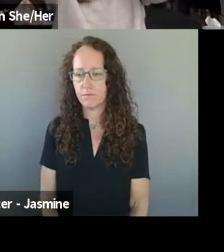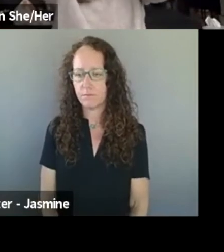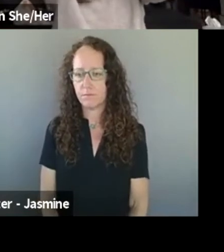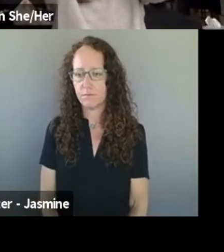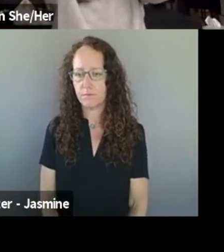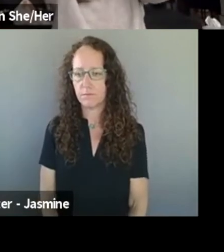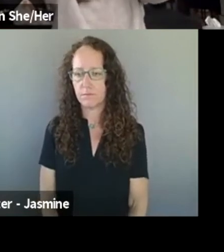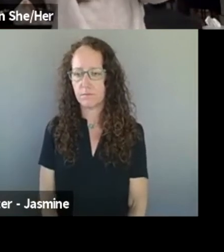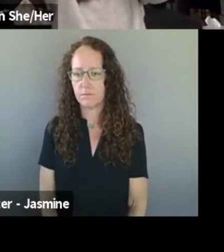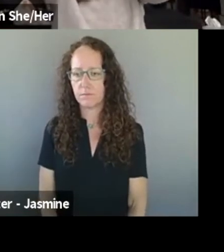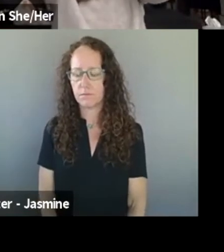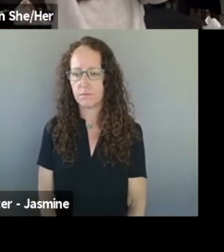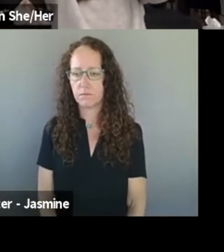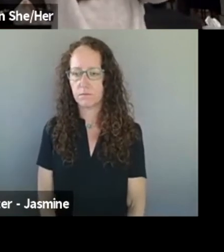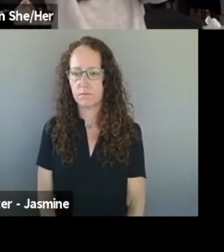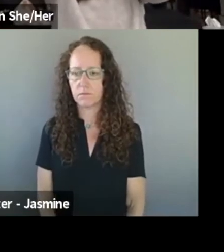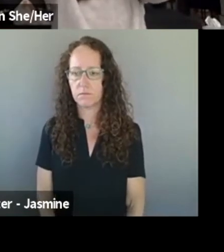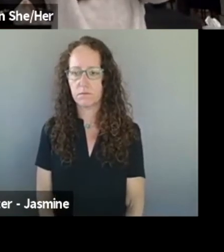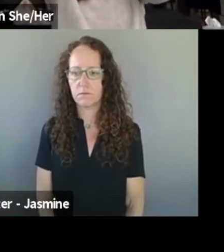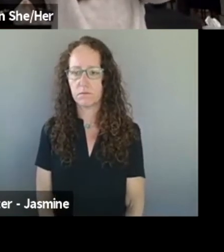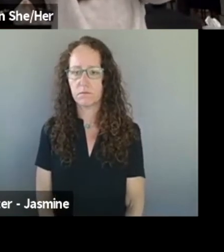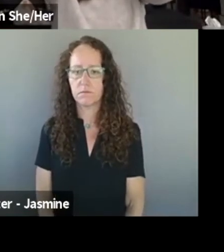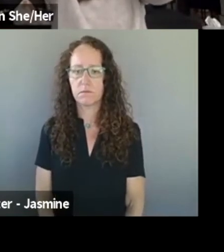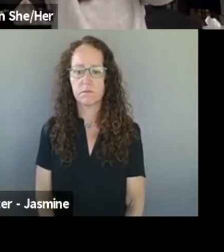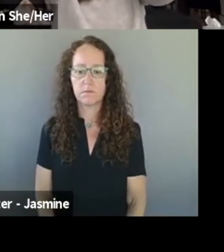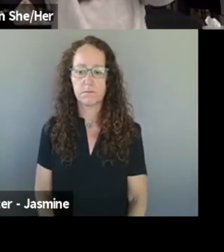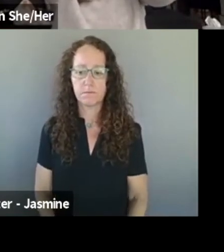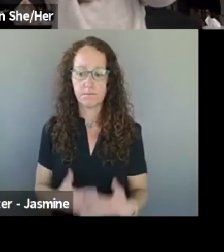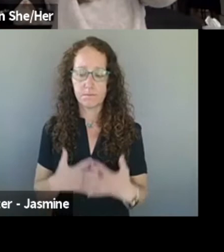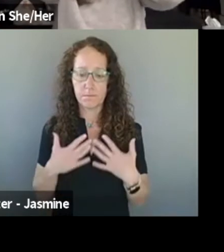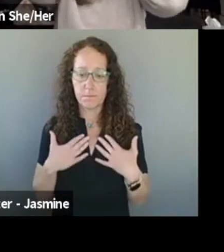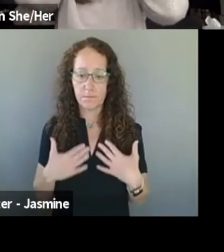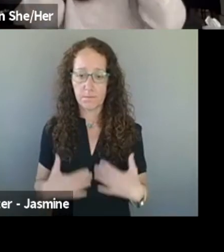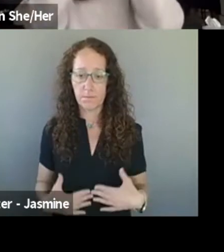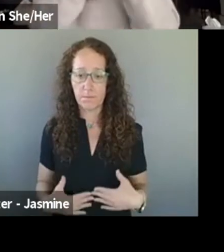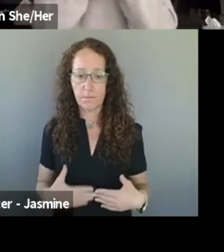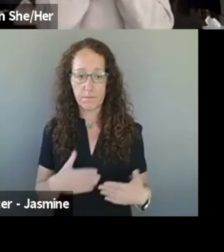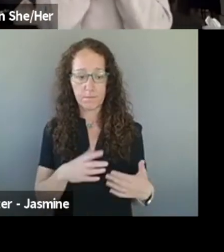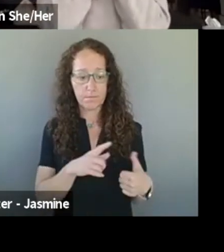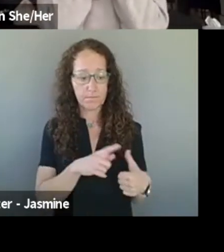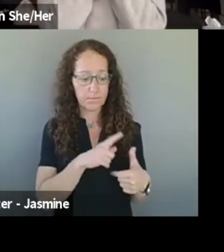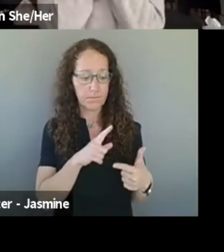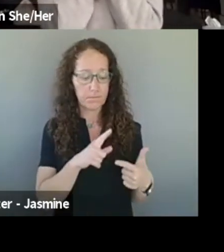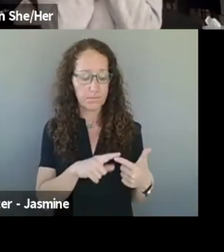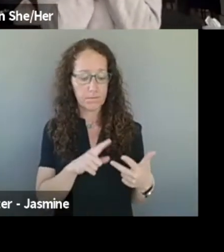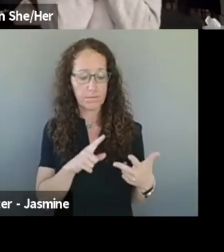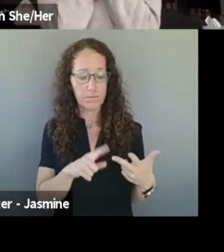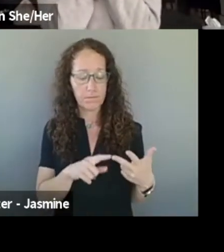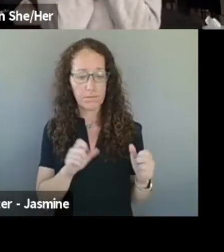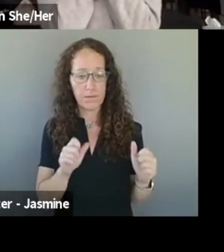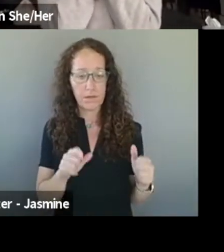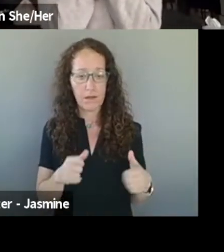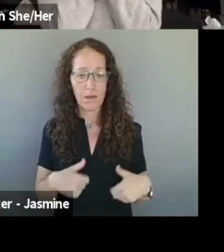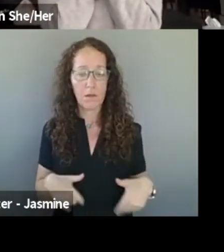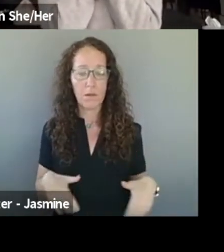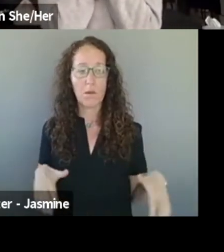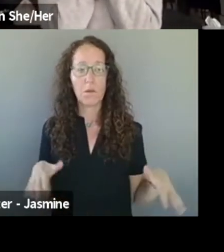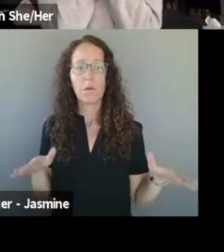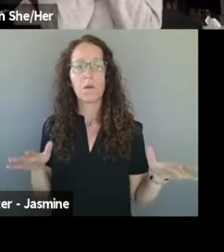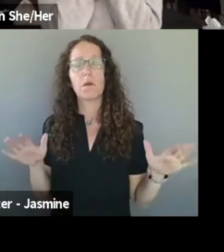The parts that we're able to surrender and the parts that just can't go there